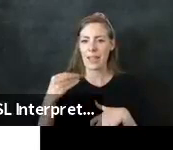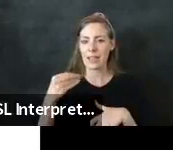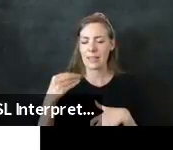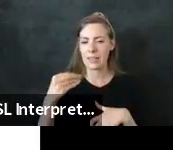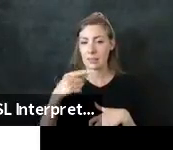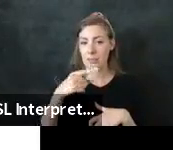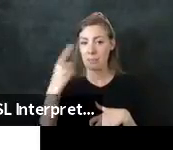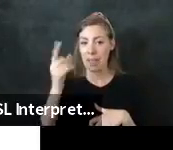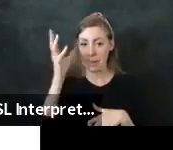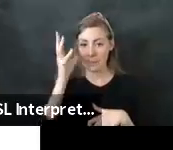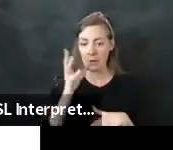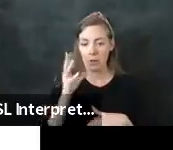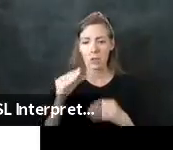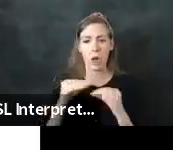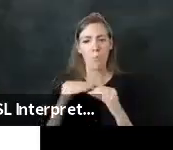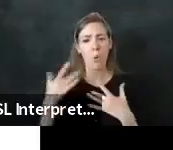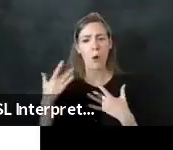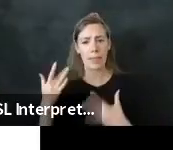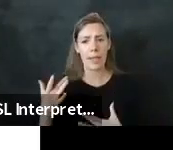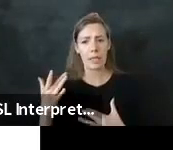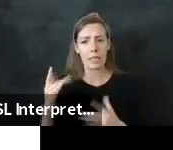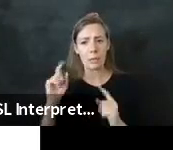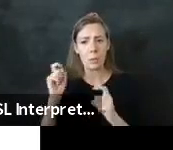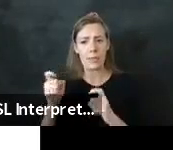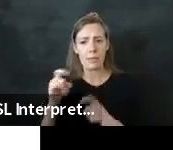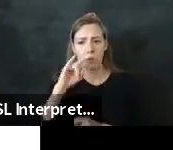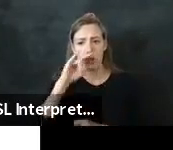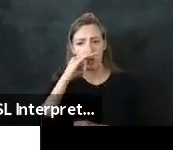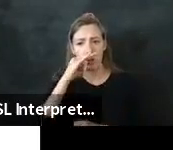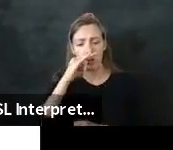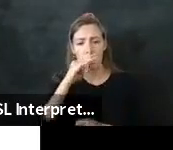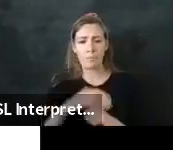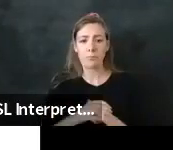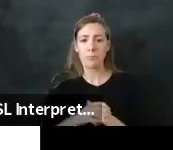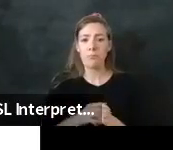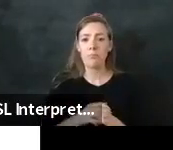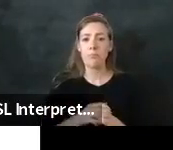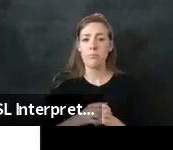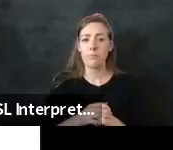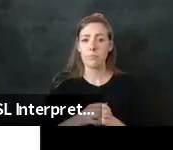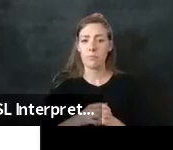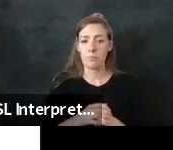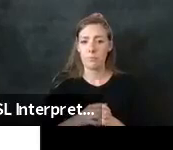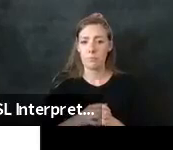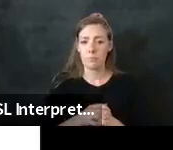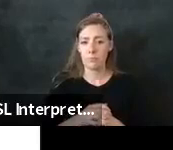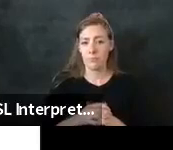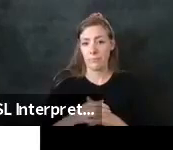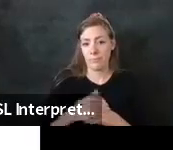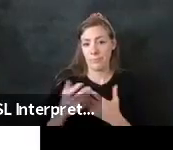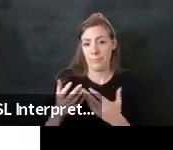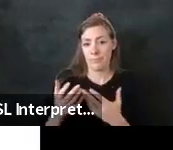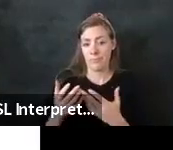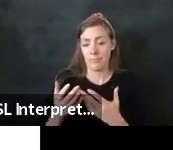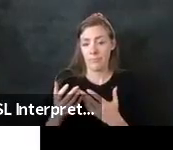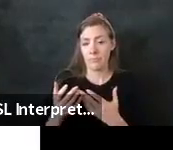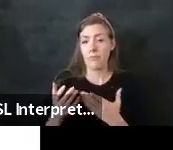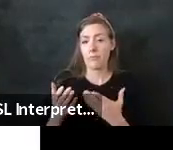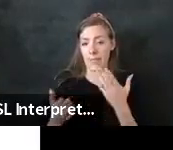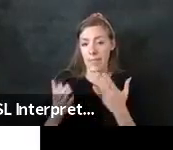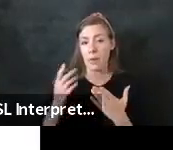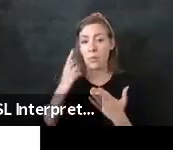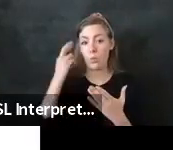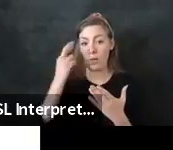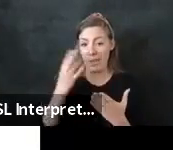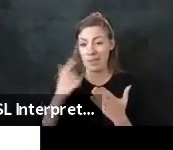to vaccination, including not being able to get the vaccine from a trusted place, believing they may have to pay out-of-pocket costs,